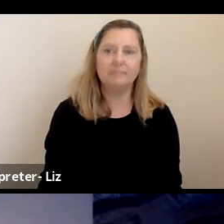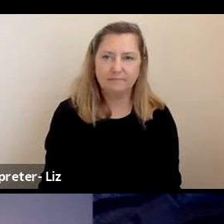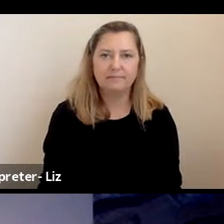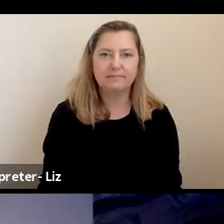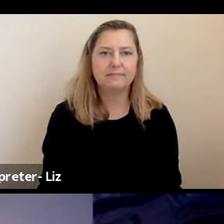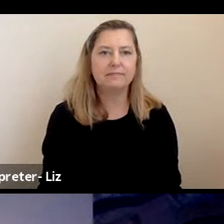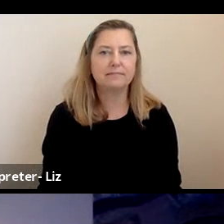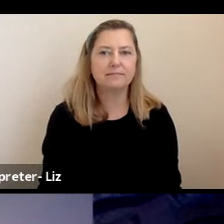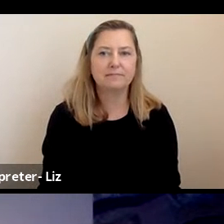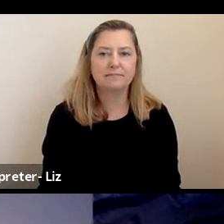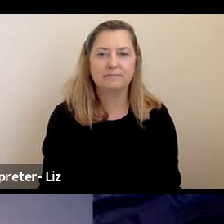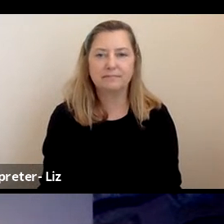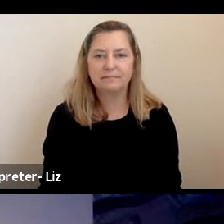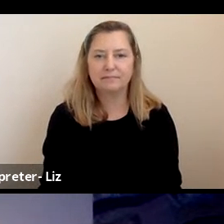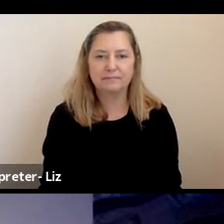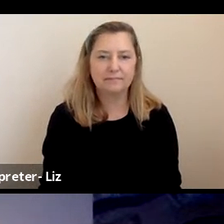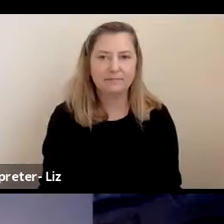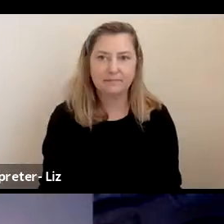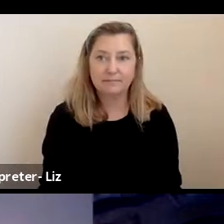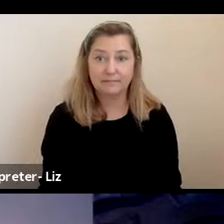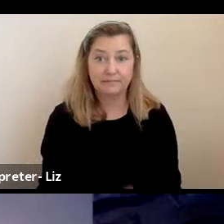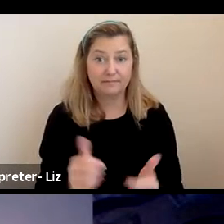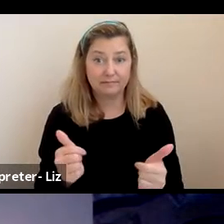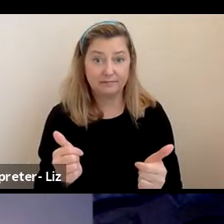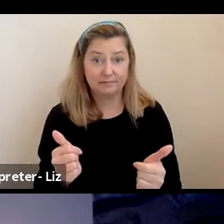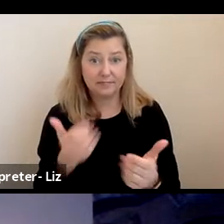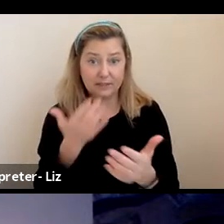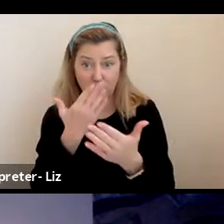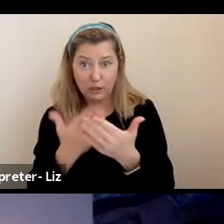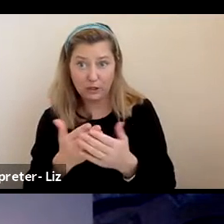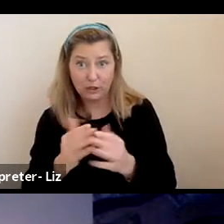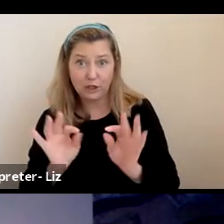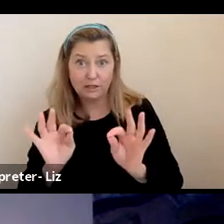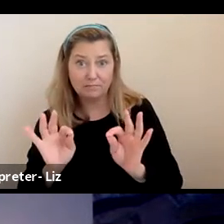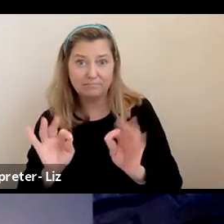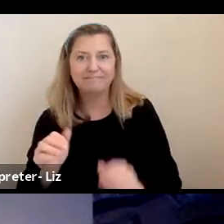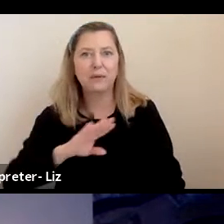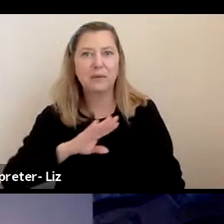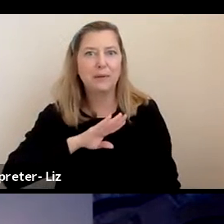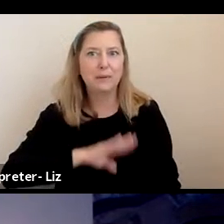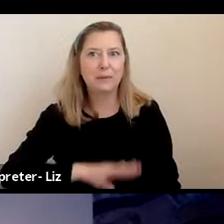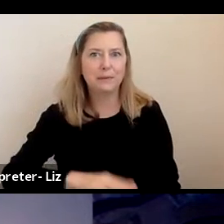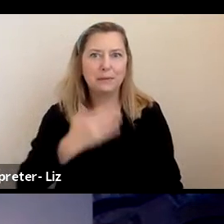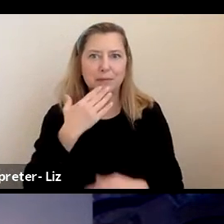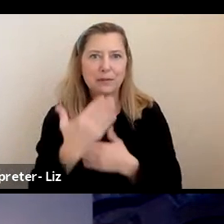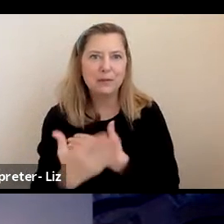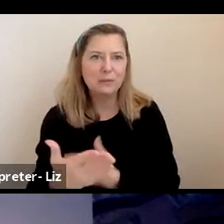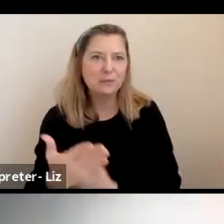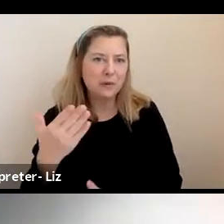Okay. Are we on? We good? Okay. Whew. Good morning.